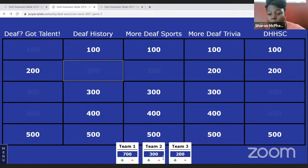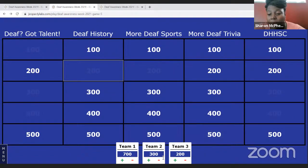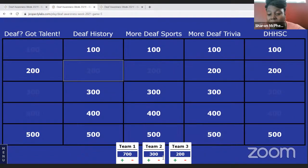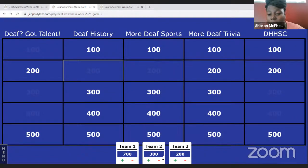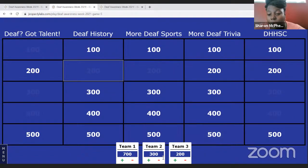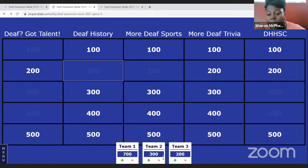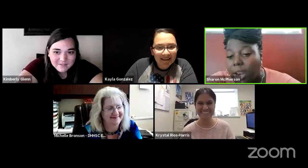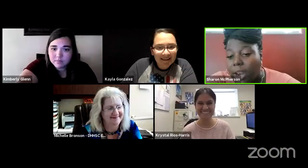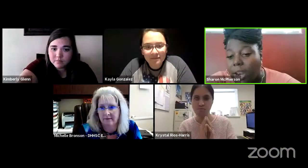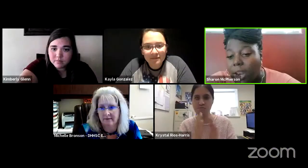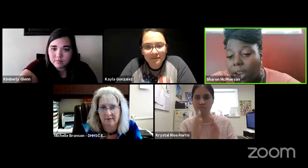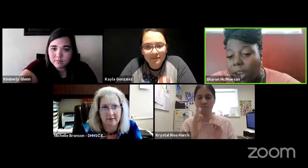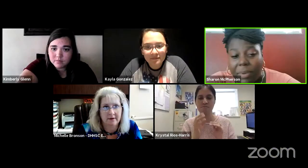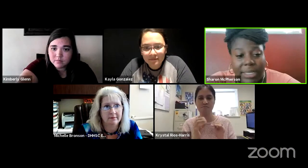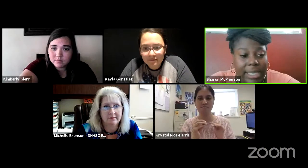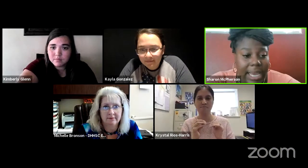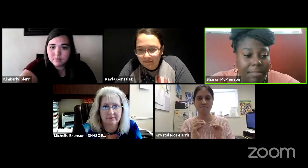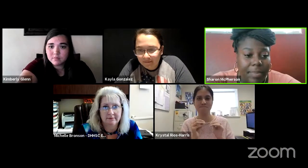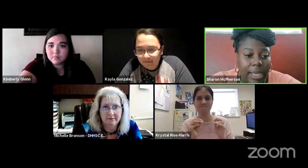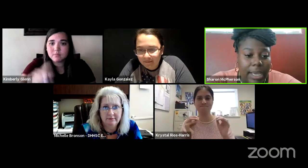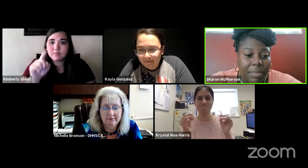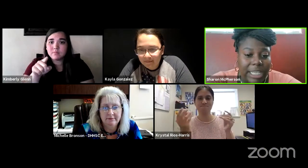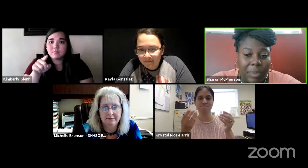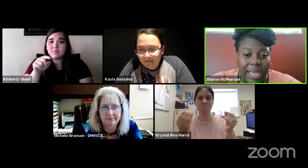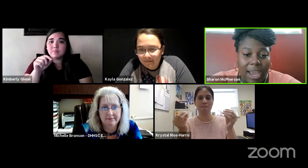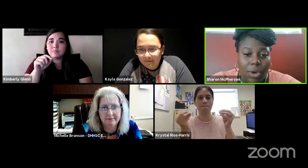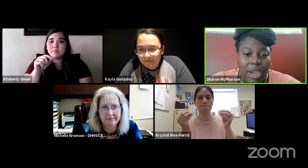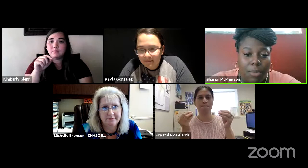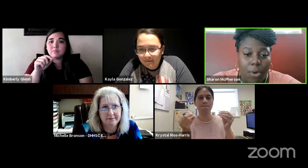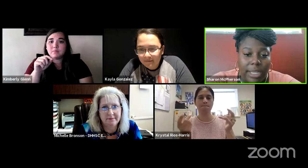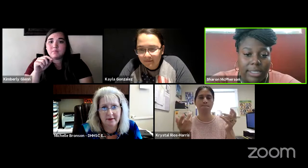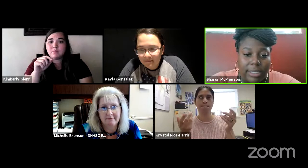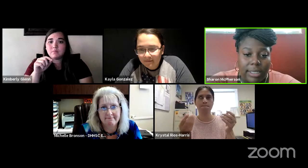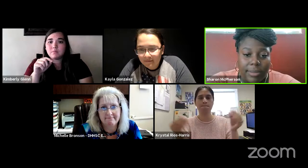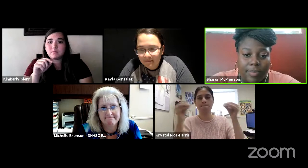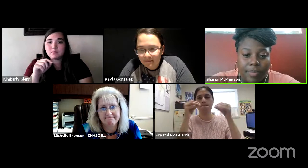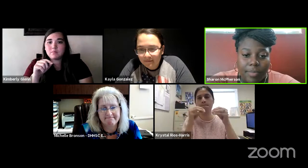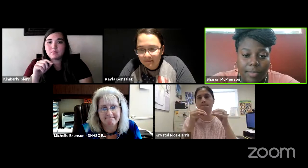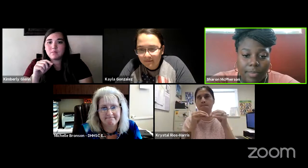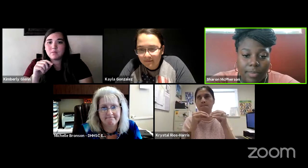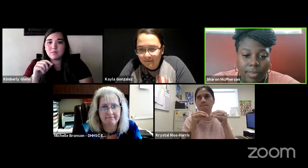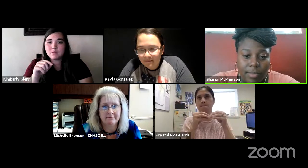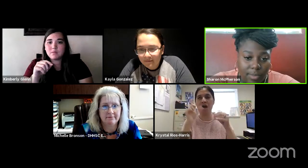Okay, you can go ahead and pick a new category or keep it the same, but let's pick a category and points.